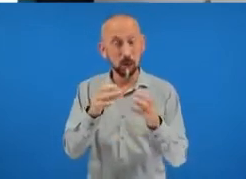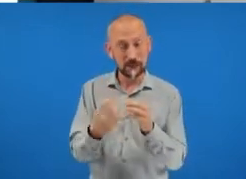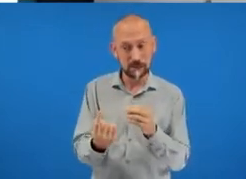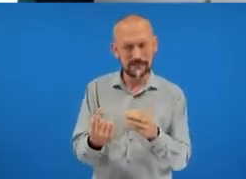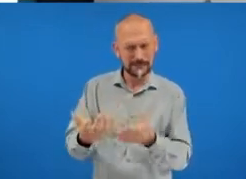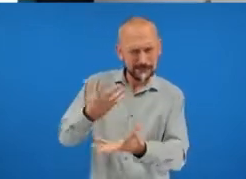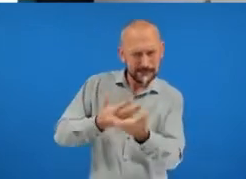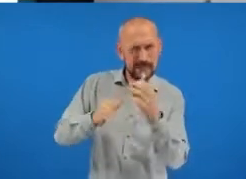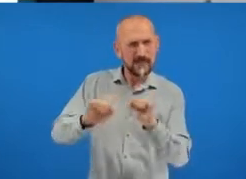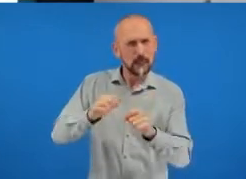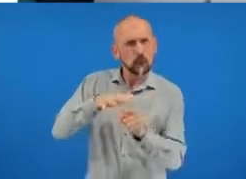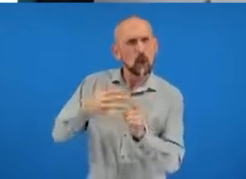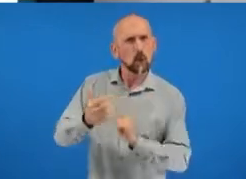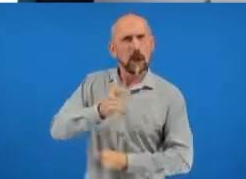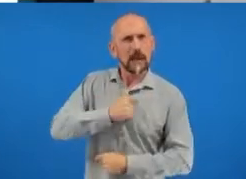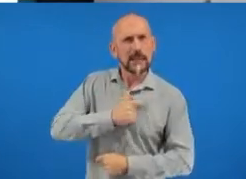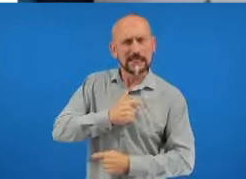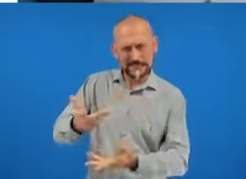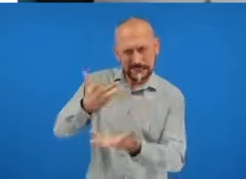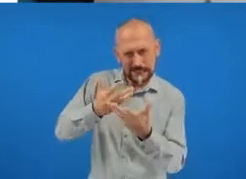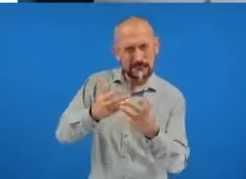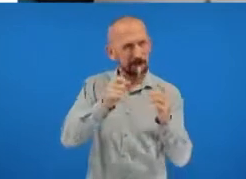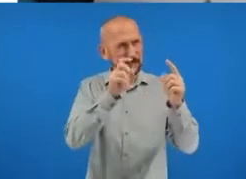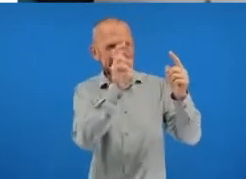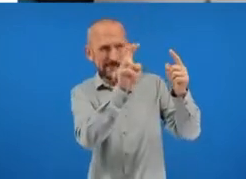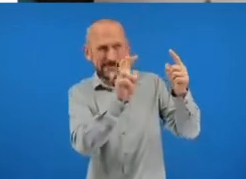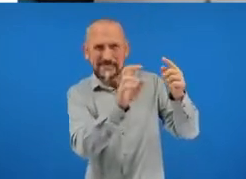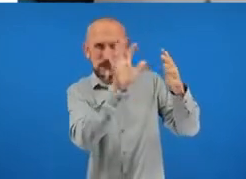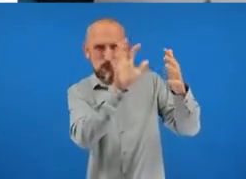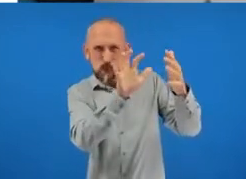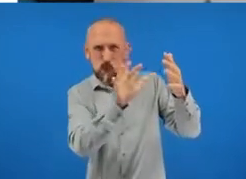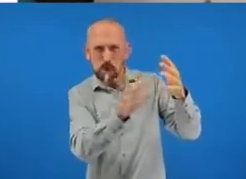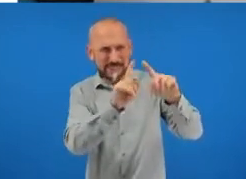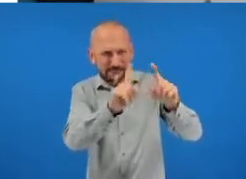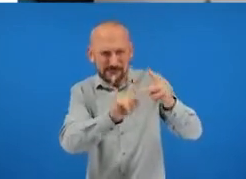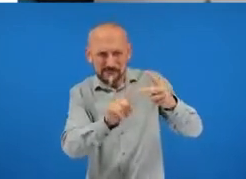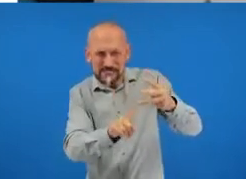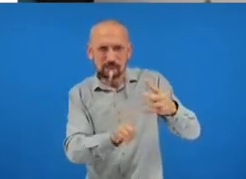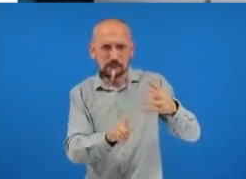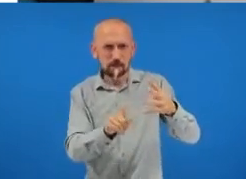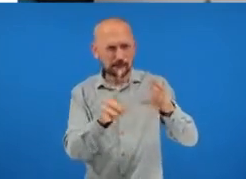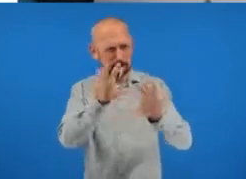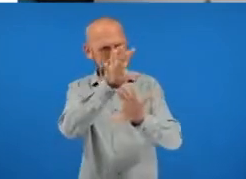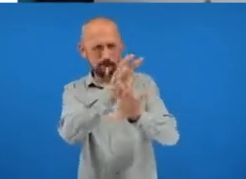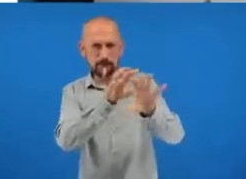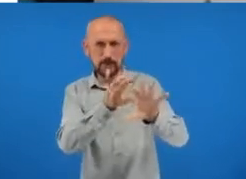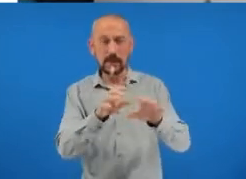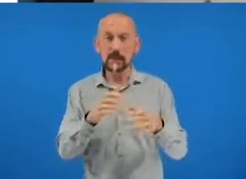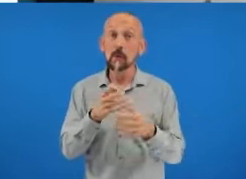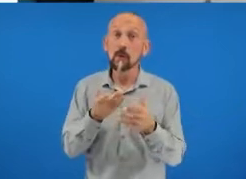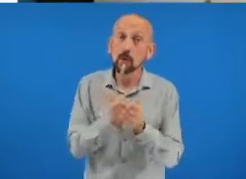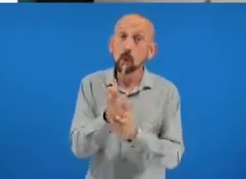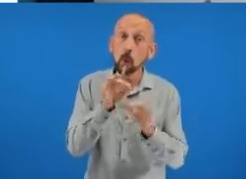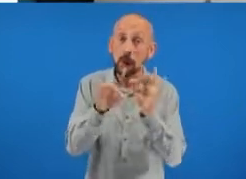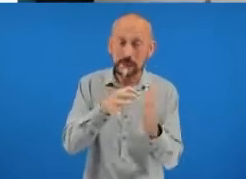anxiety, there are often lots of pieces of the puzzle to find. And using questionnaires is absolutely essential at this